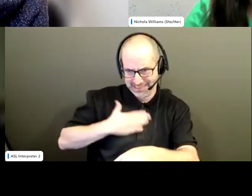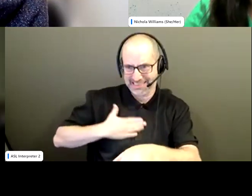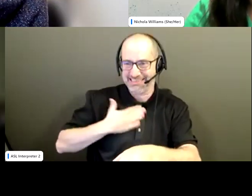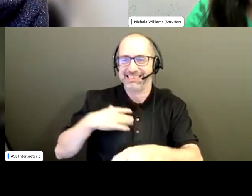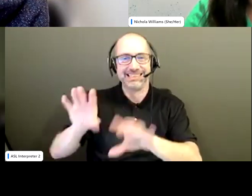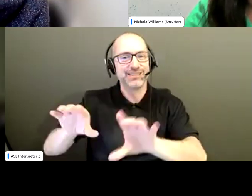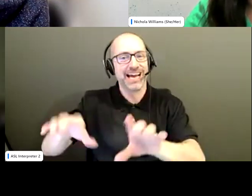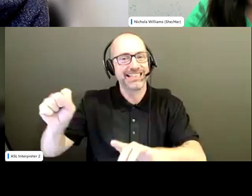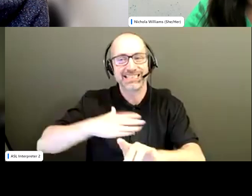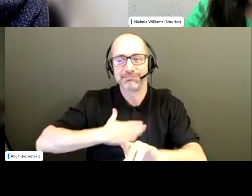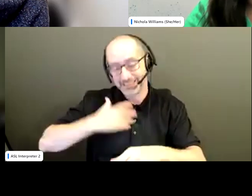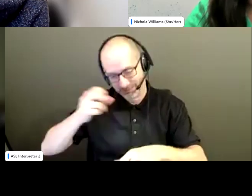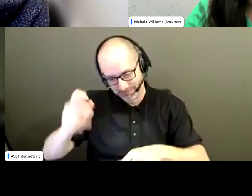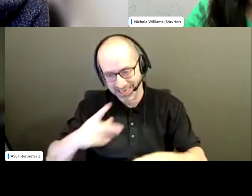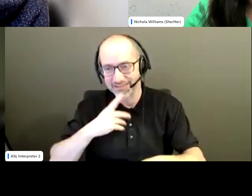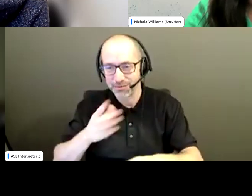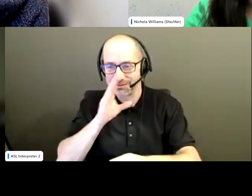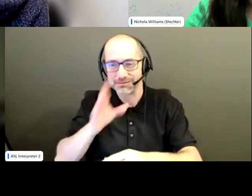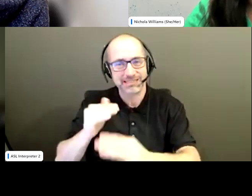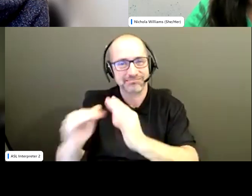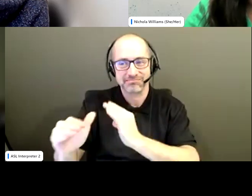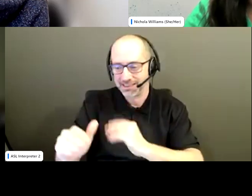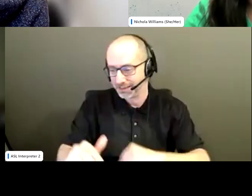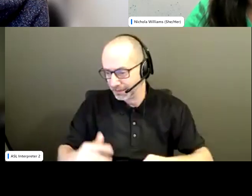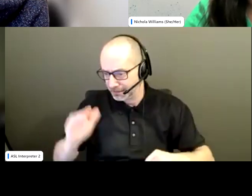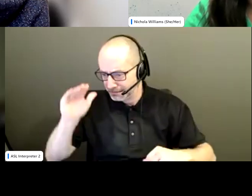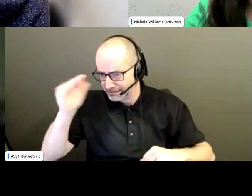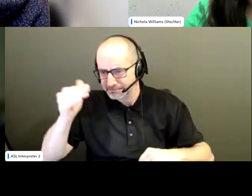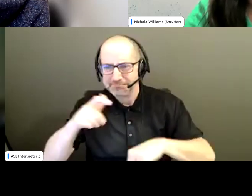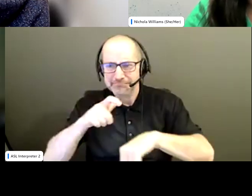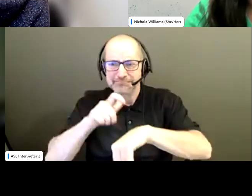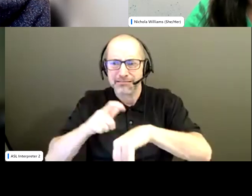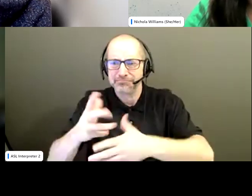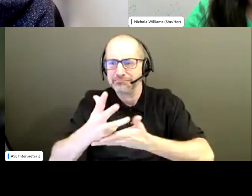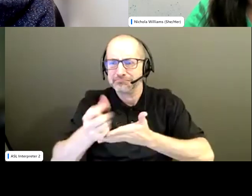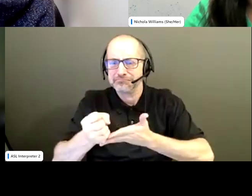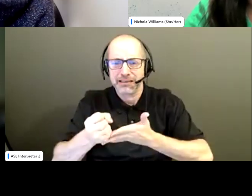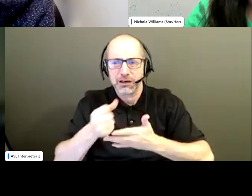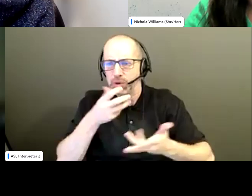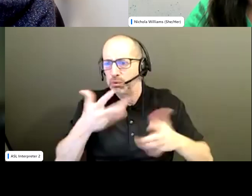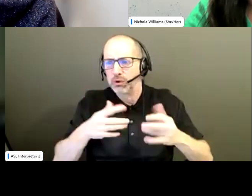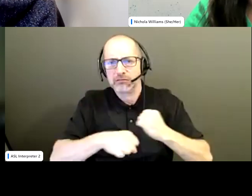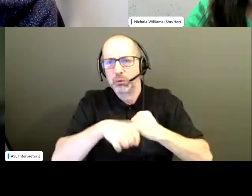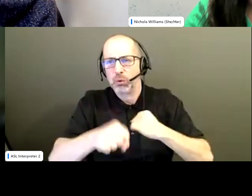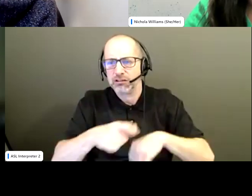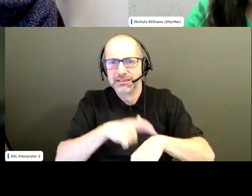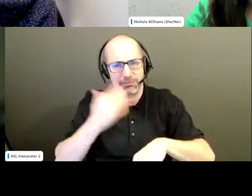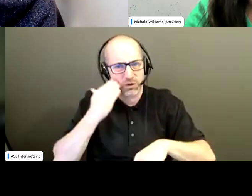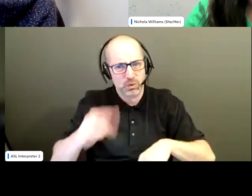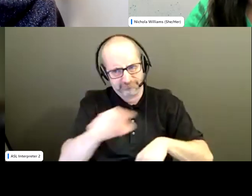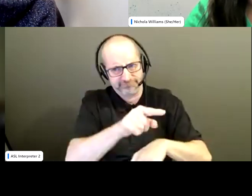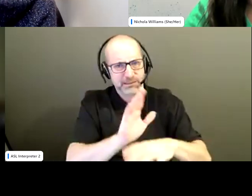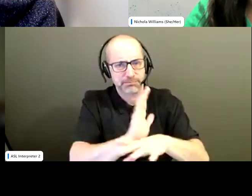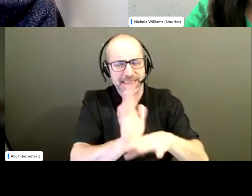up directly. And then I guess we are kind of coming to the end of it. I know we don't want to go over because people are very busy, but there